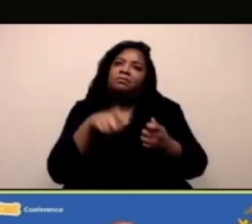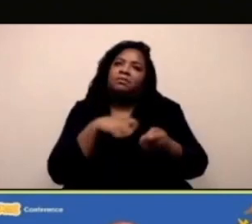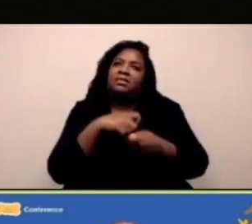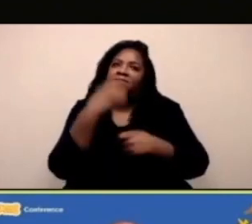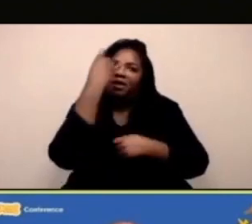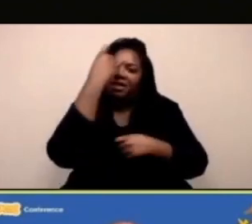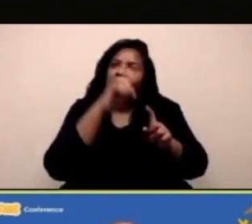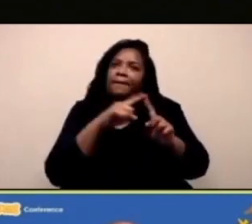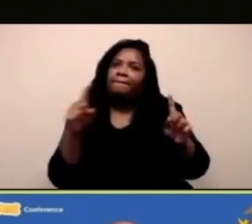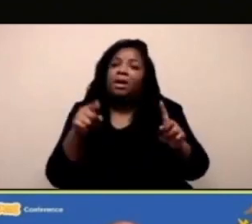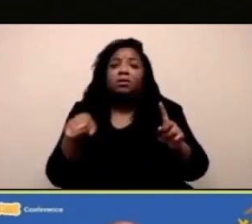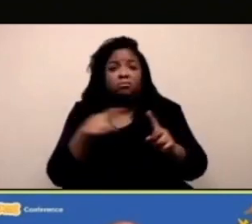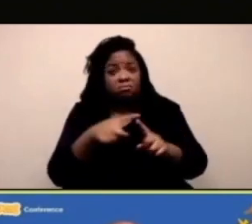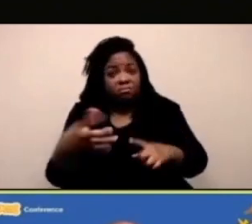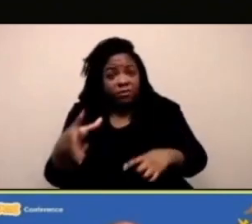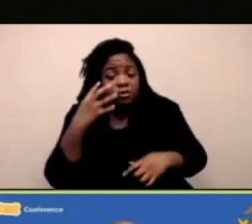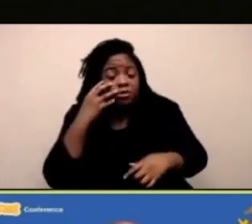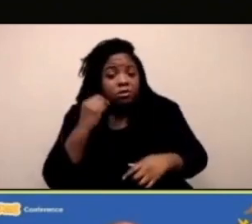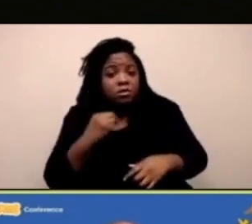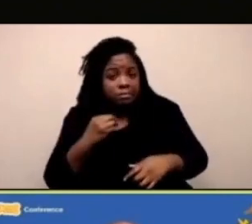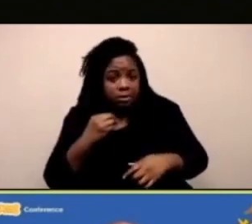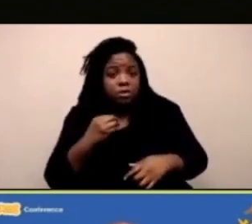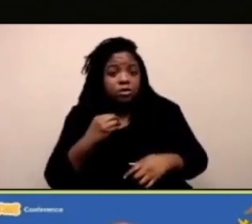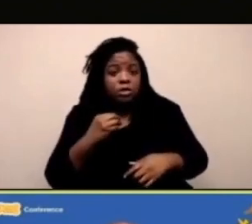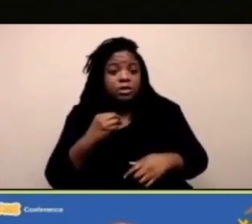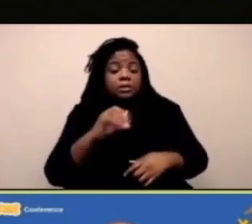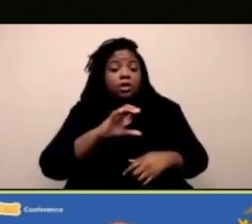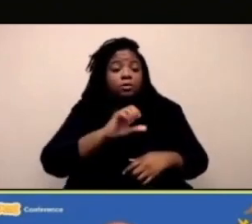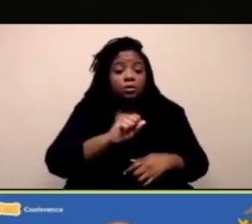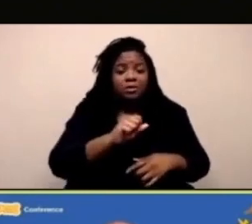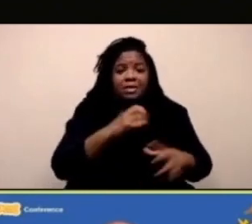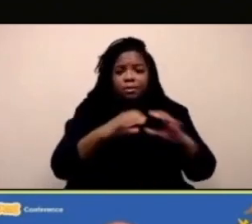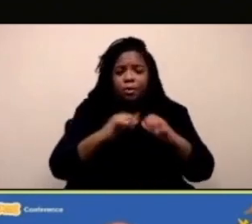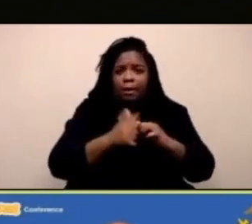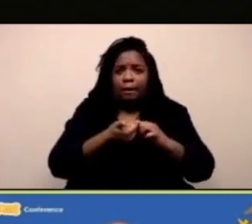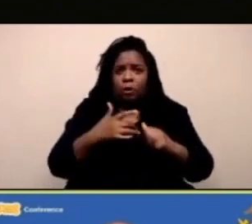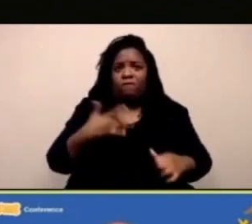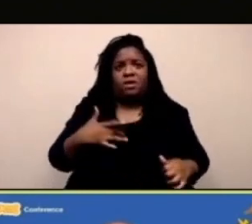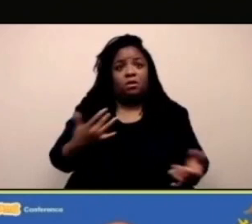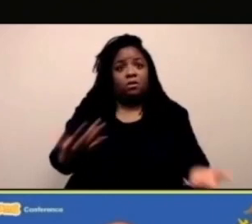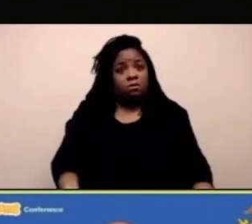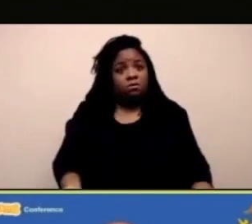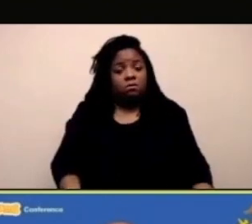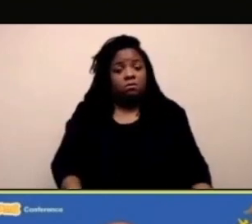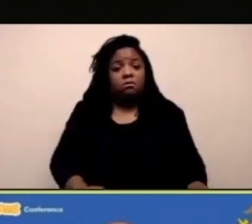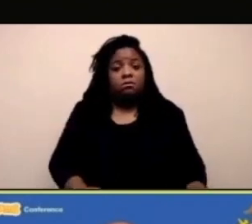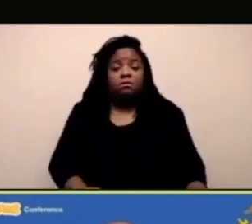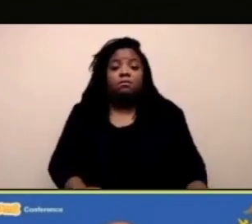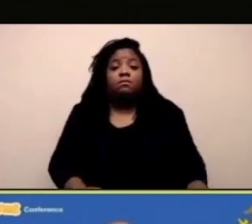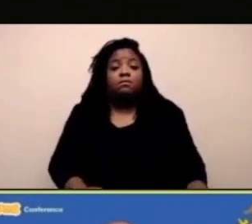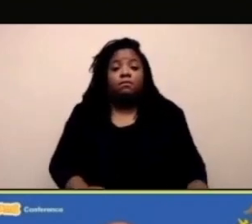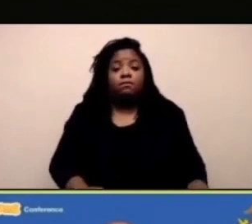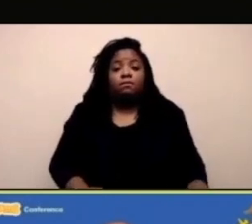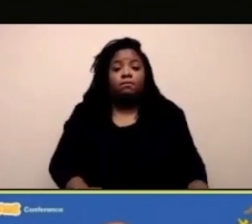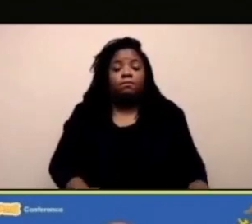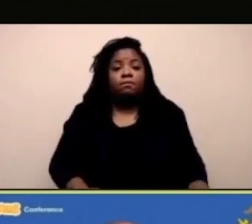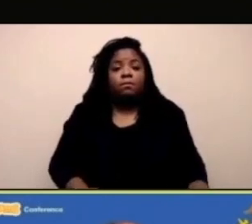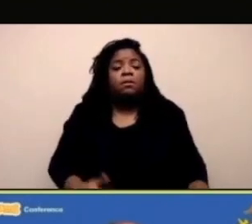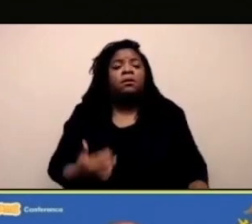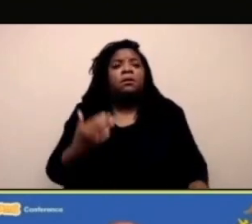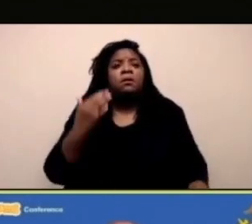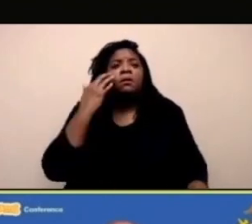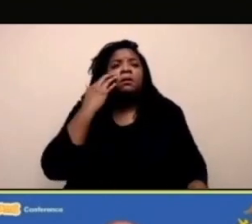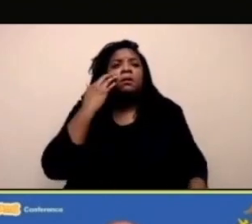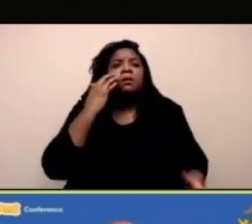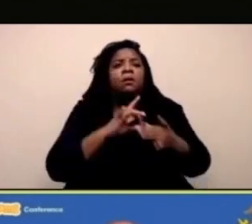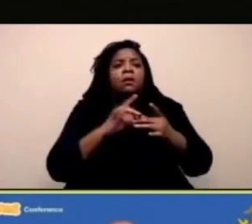has anybody ever used computer science to communicate how you might be feeling? I know this also goes into the